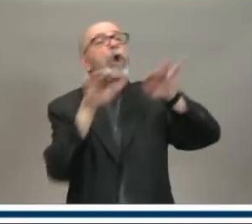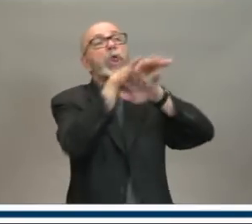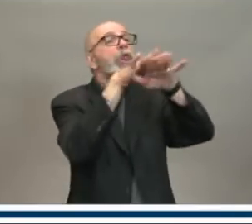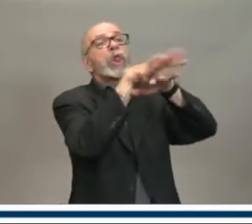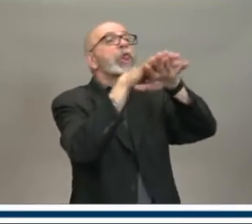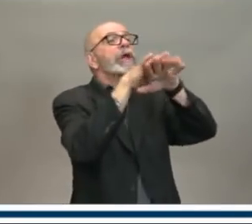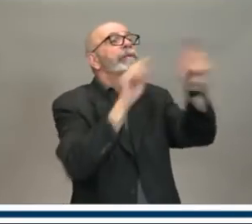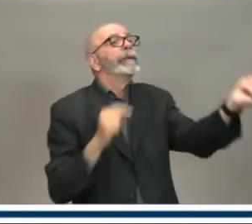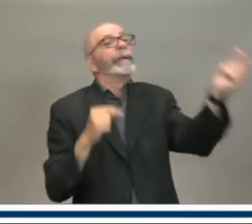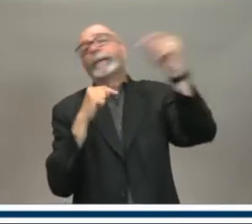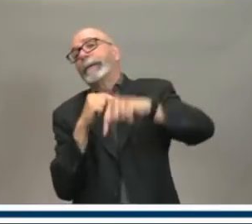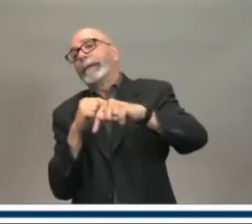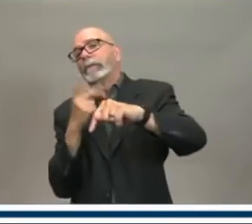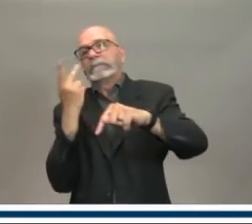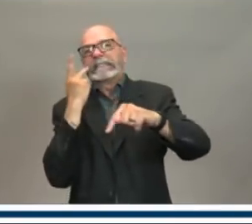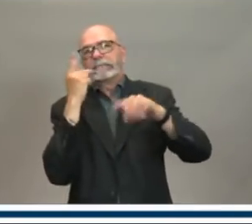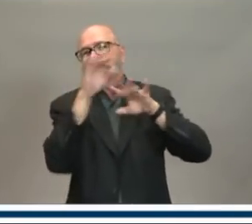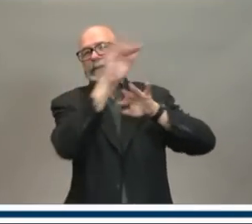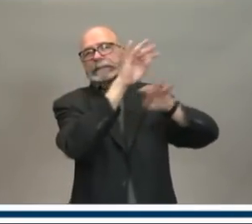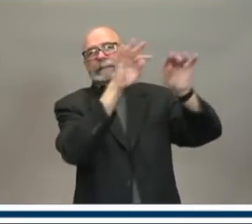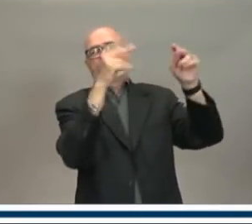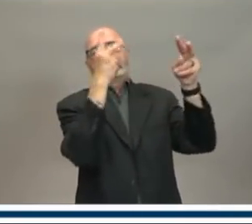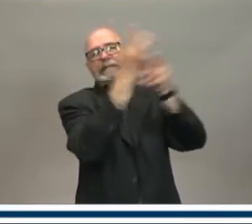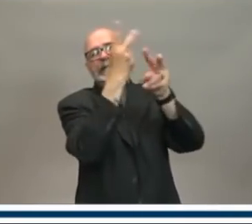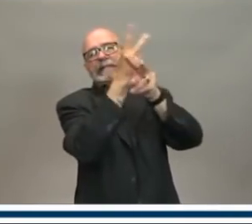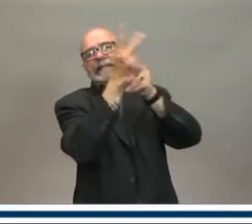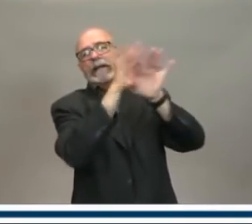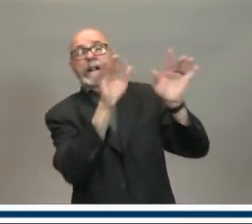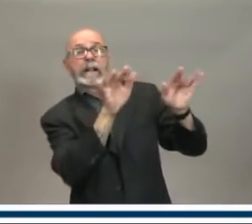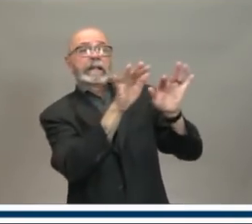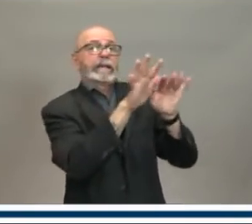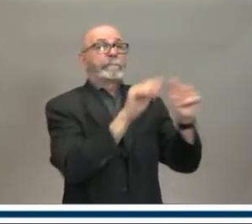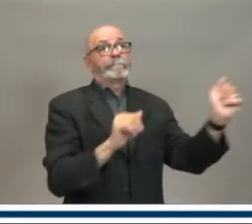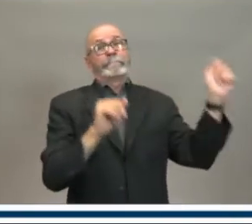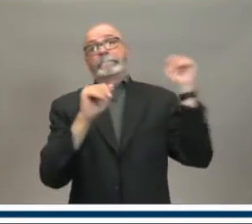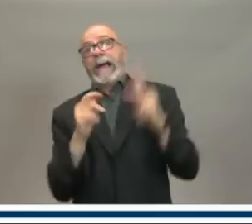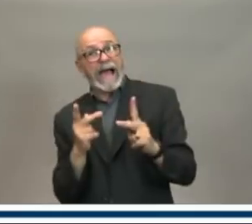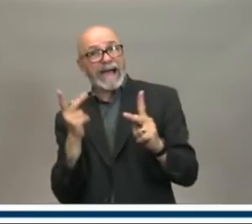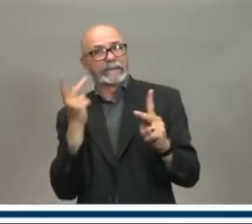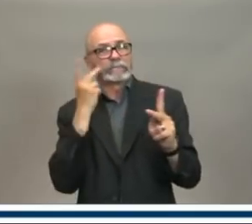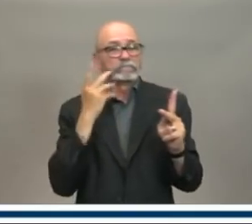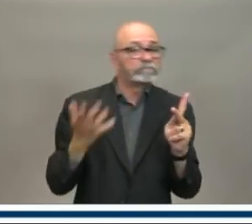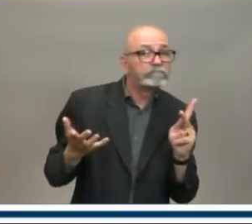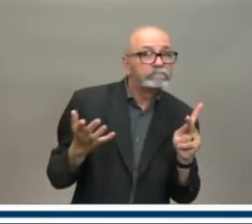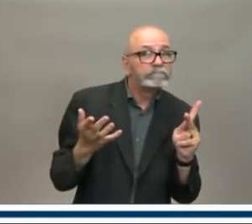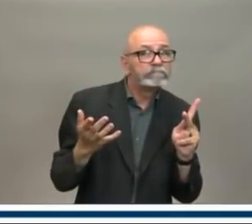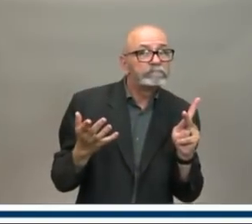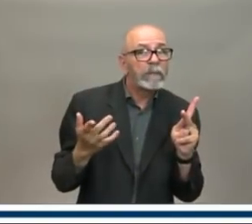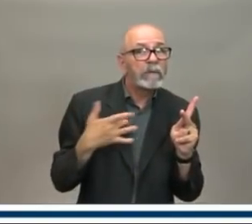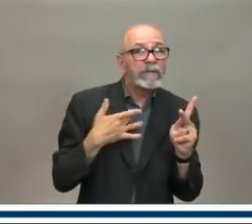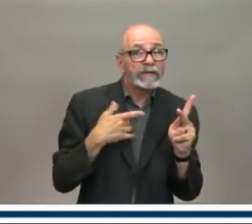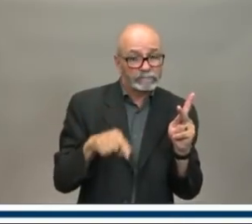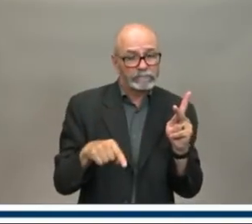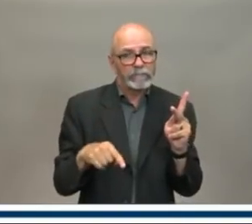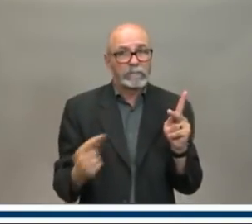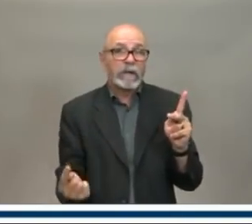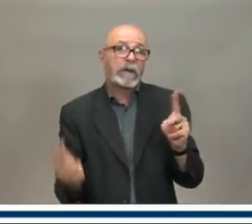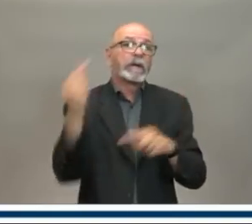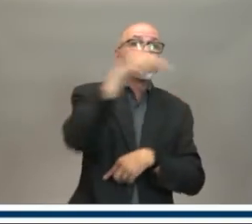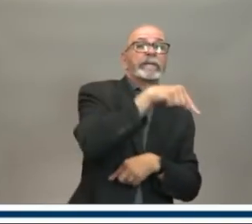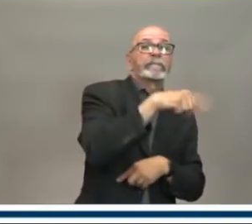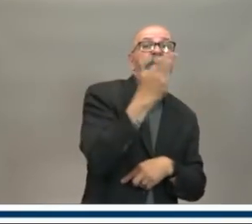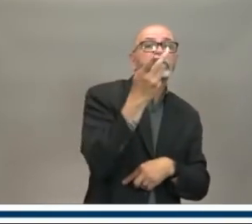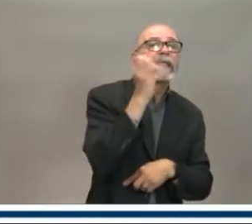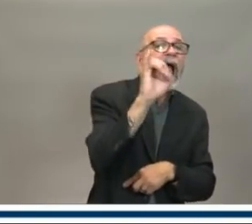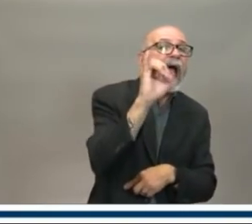allowing people to those cottages. And the same as I would say to you, for many Nova Scotians who would go to PEI who have cottages there, we do the same thing. And